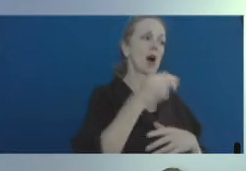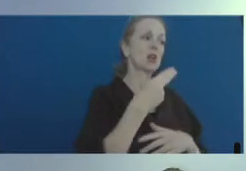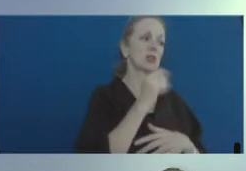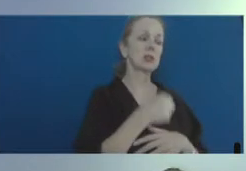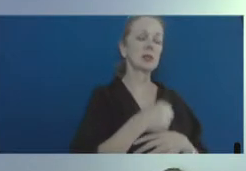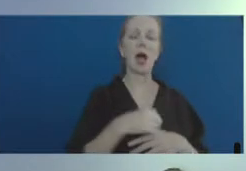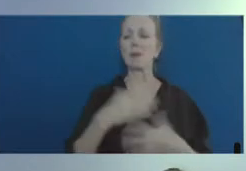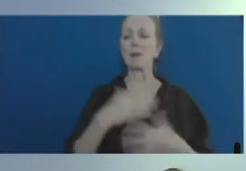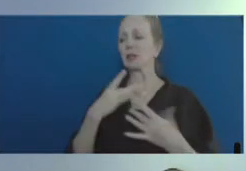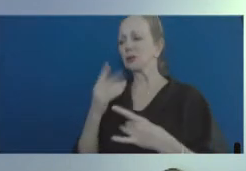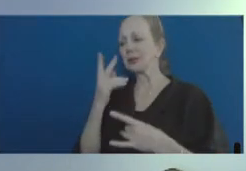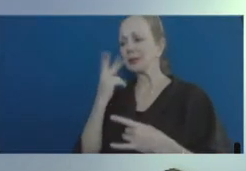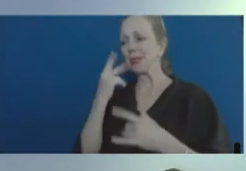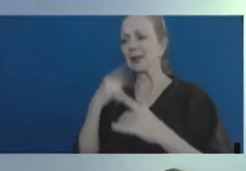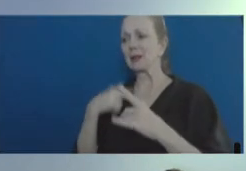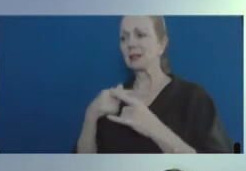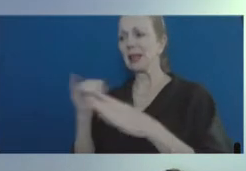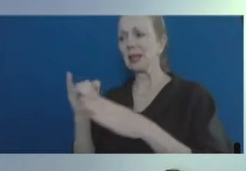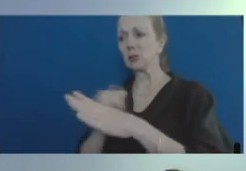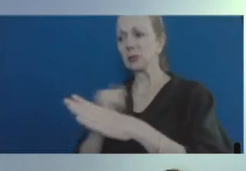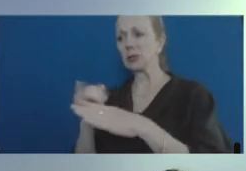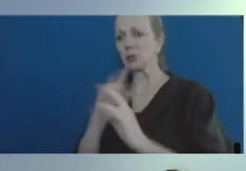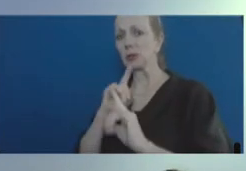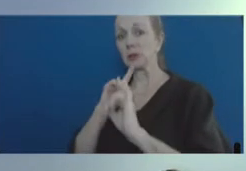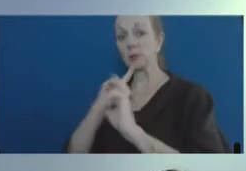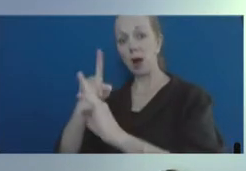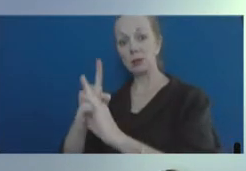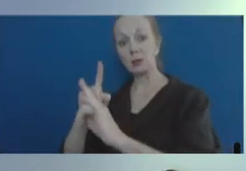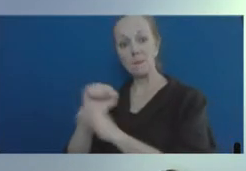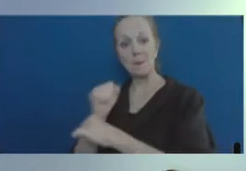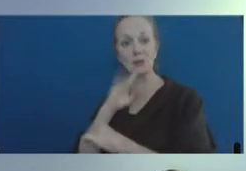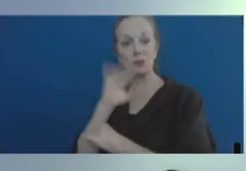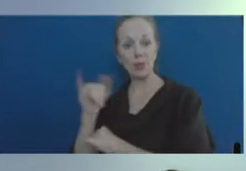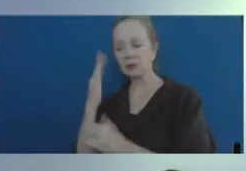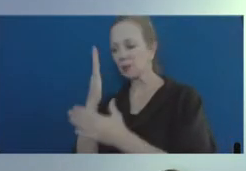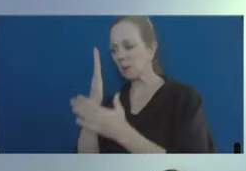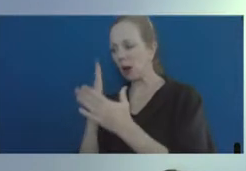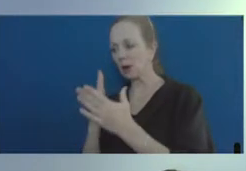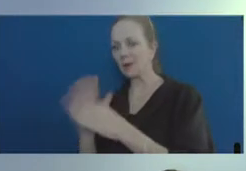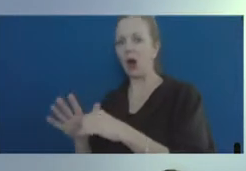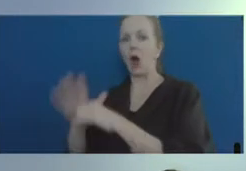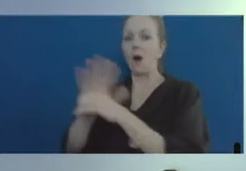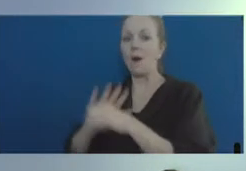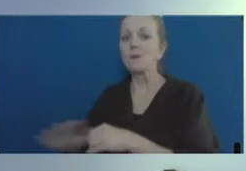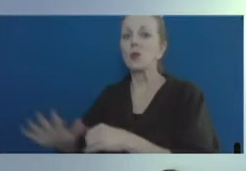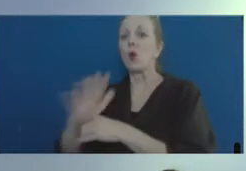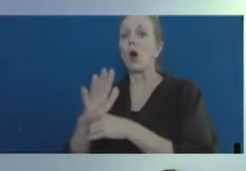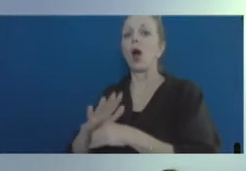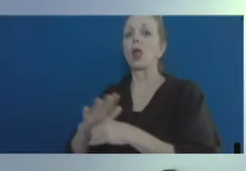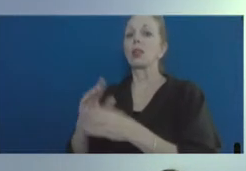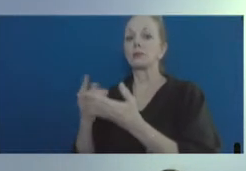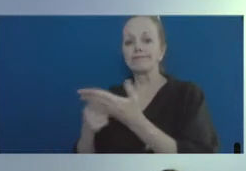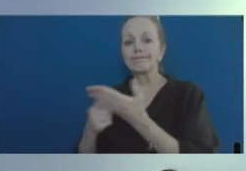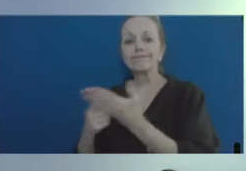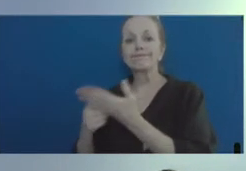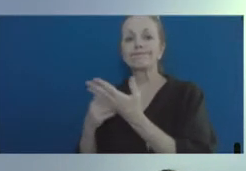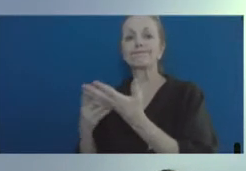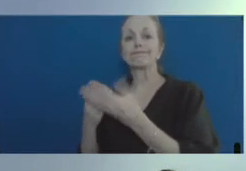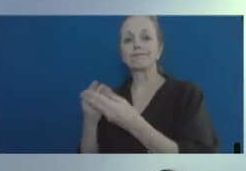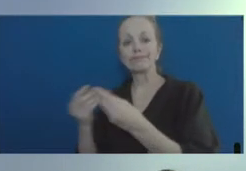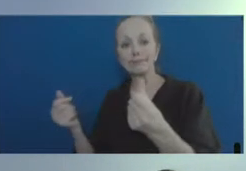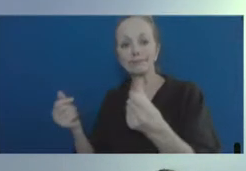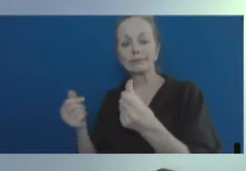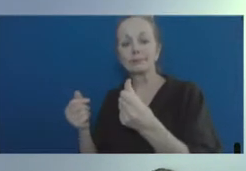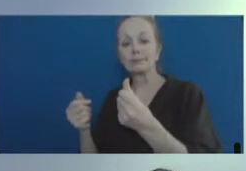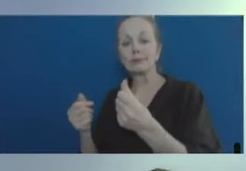an industry response there and make sure that's part of our overall deliberation. So as to the three